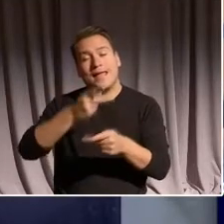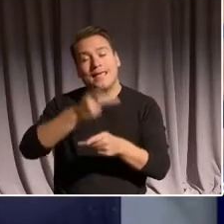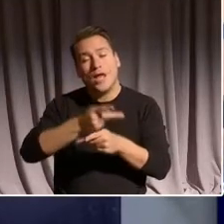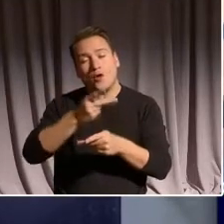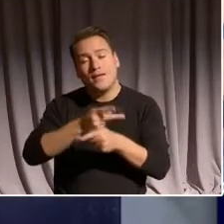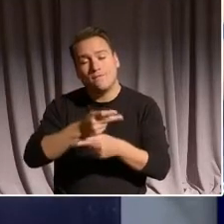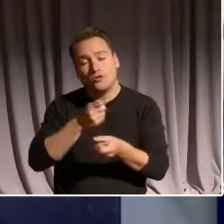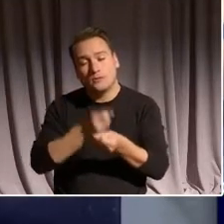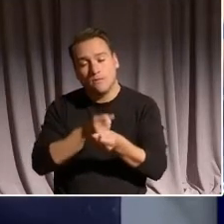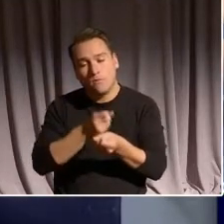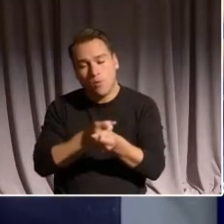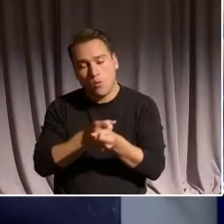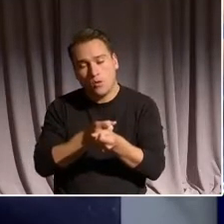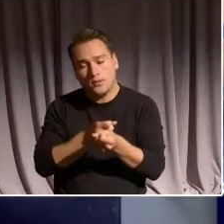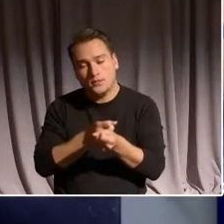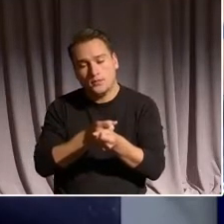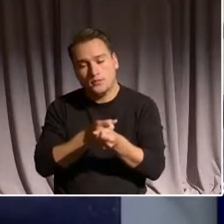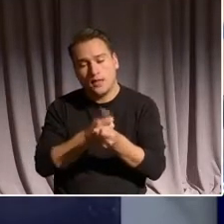appreciated the